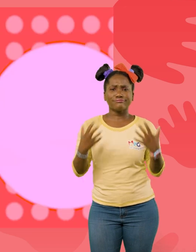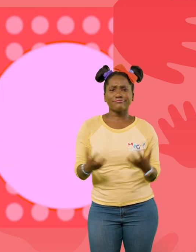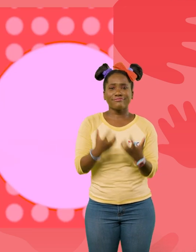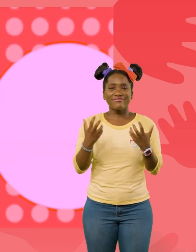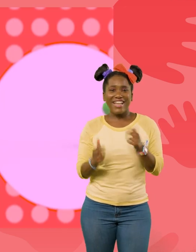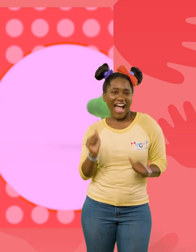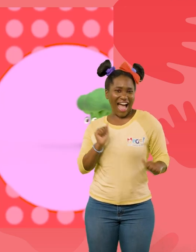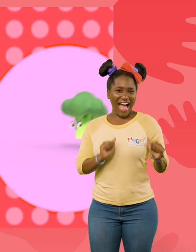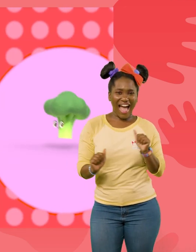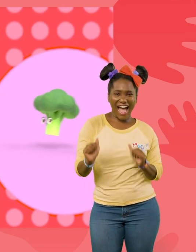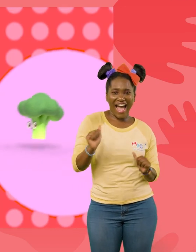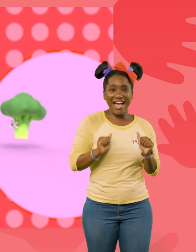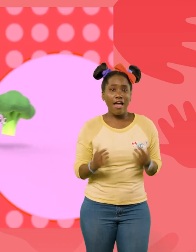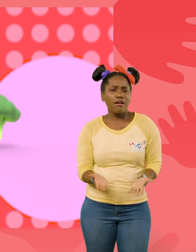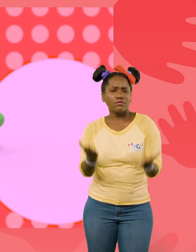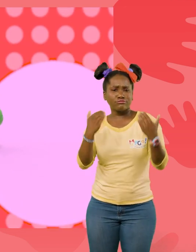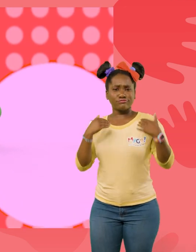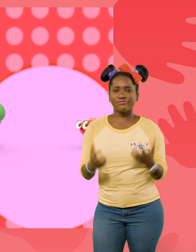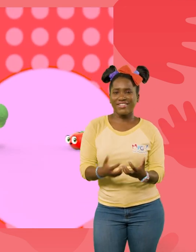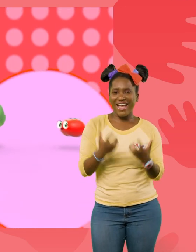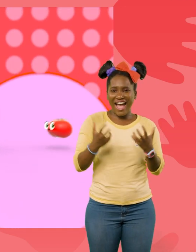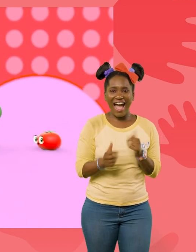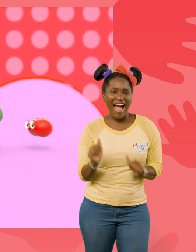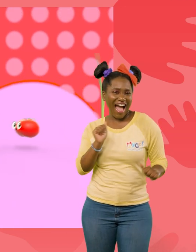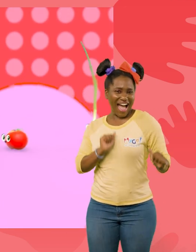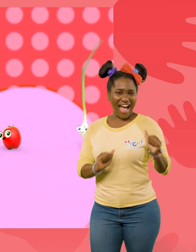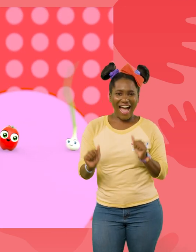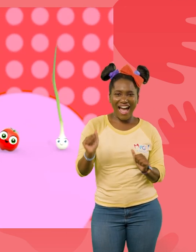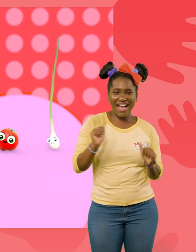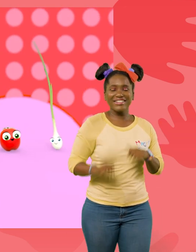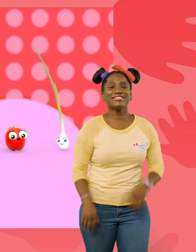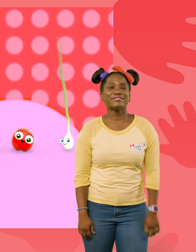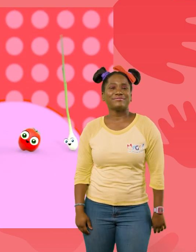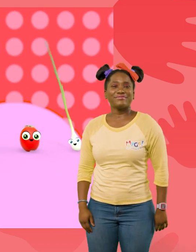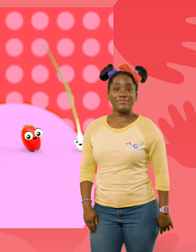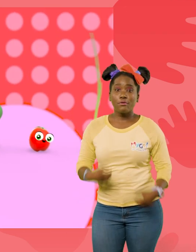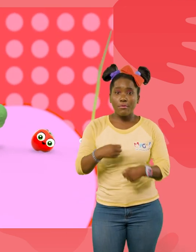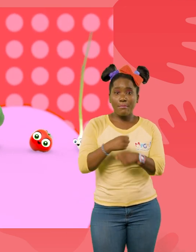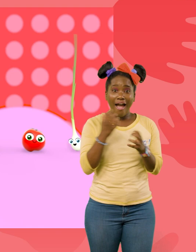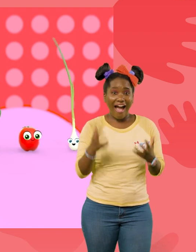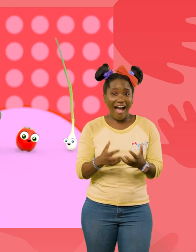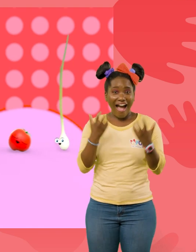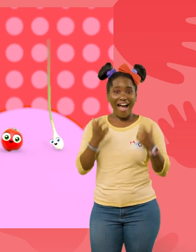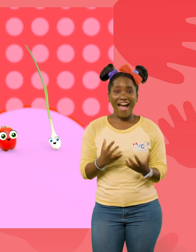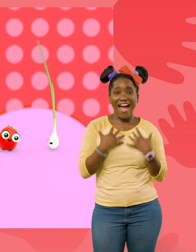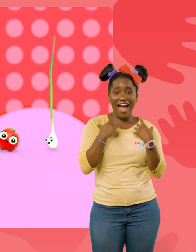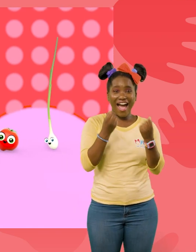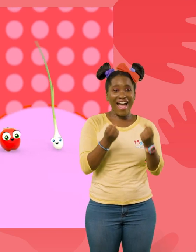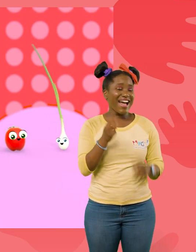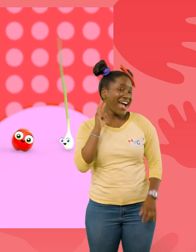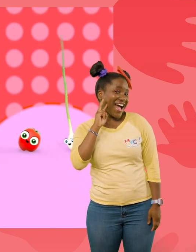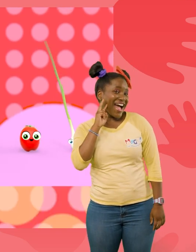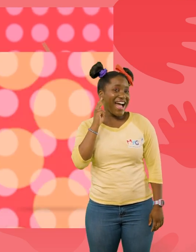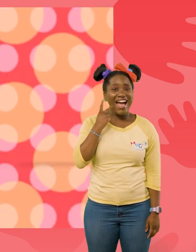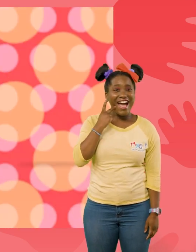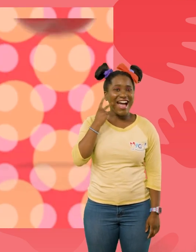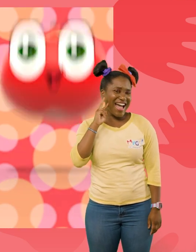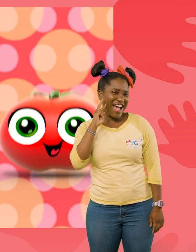Let's do the salad salsa. Let's do the salad salsa. We made a salad with